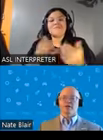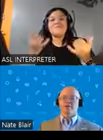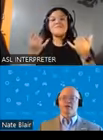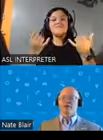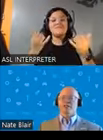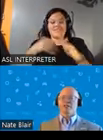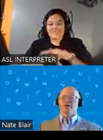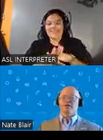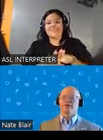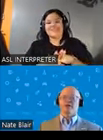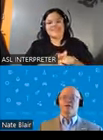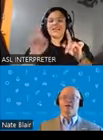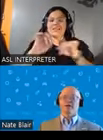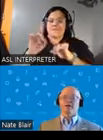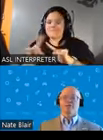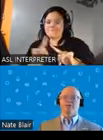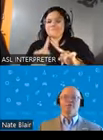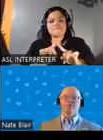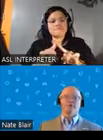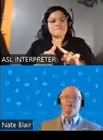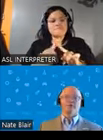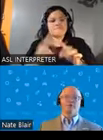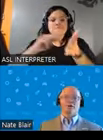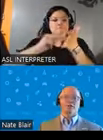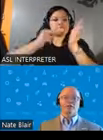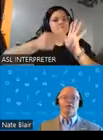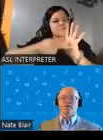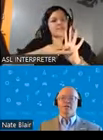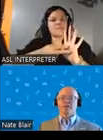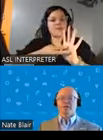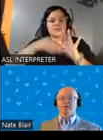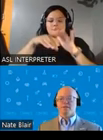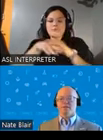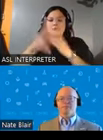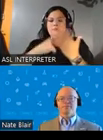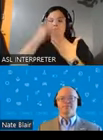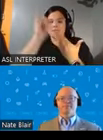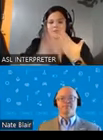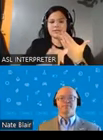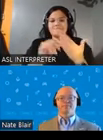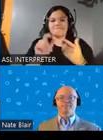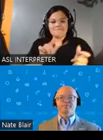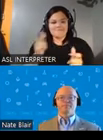scenario definitions as we move through the project. Next slide, please.